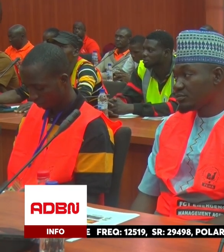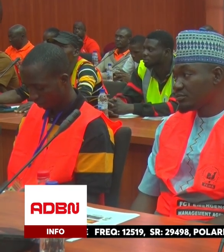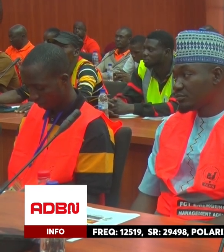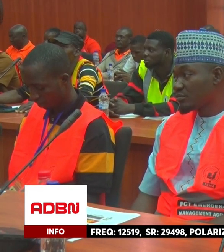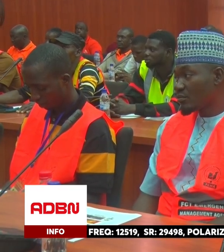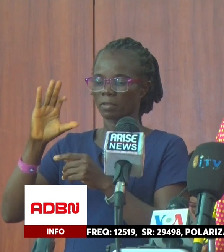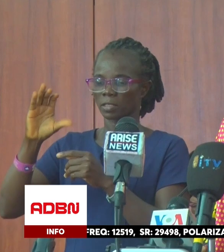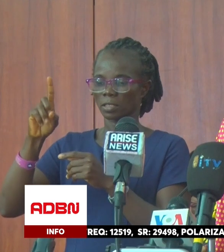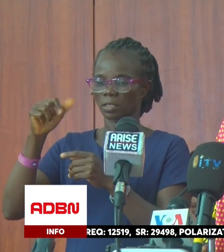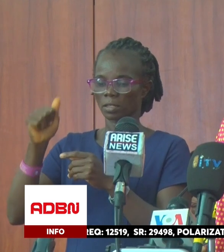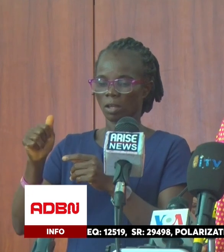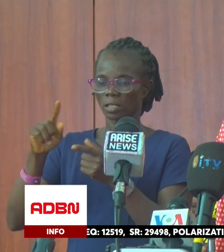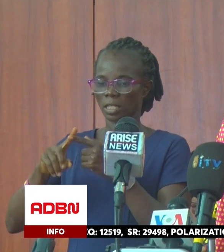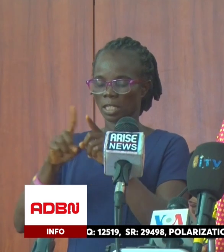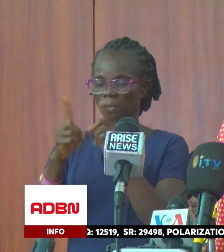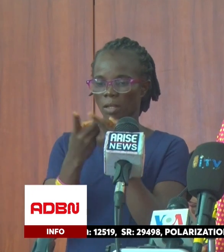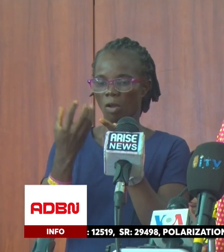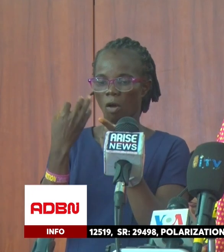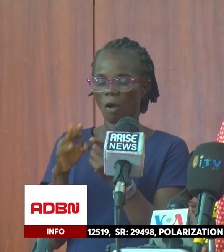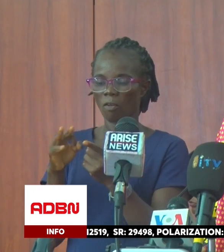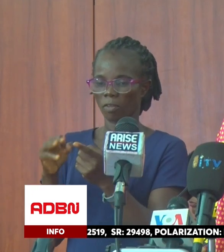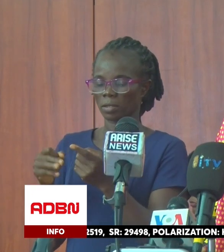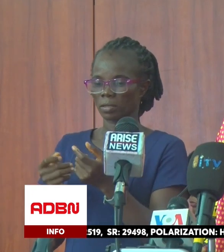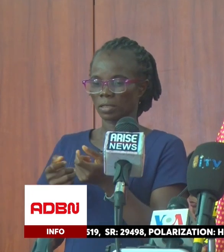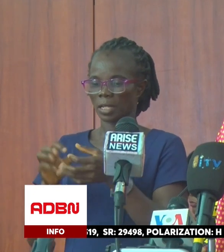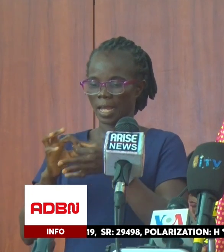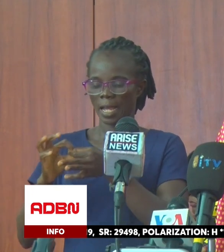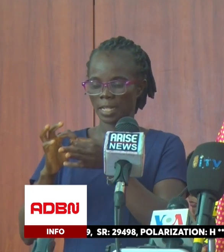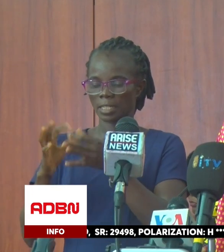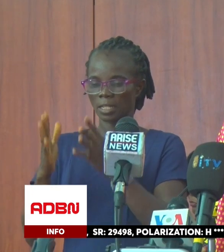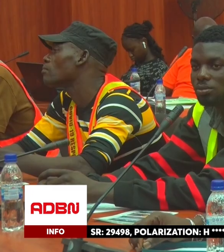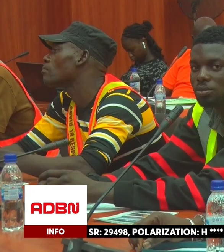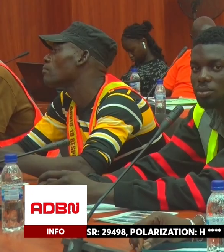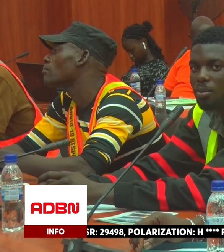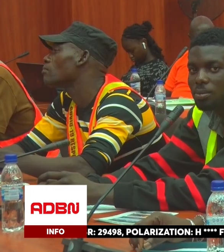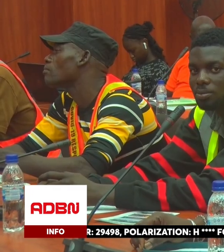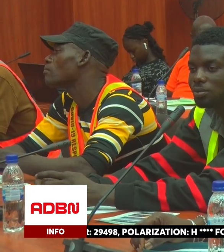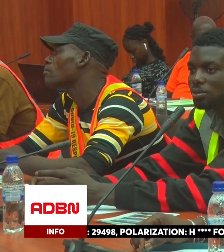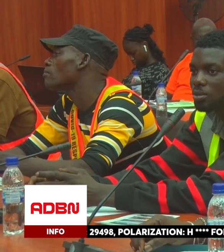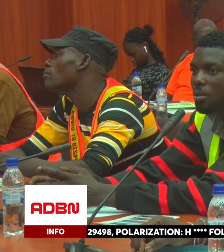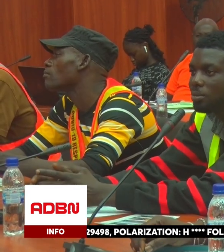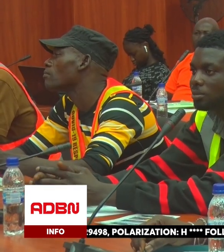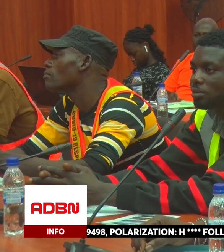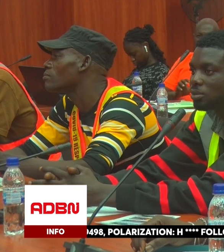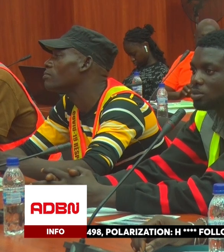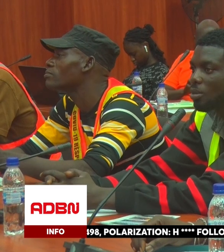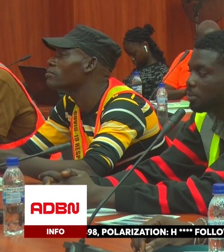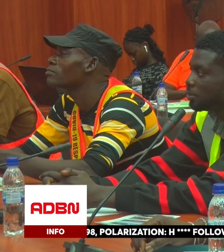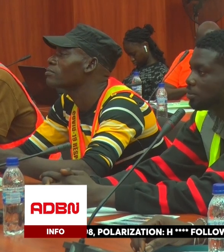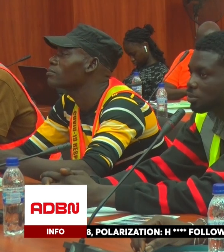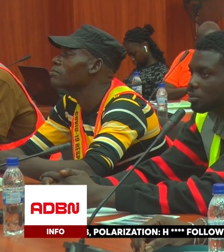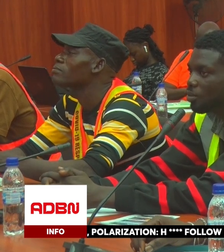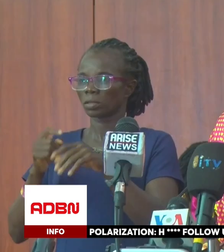the rainy season. Acting Director, FCT Emergency Management Department, called on all stakeholders to